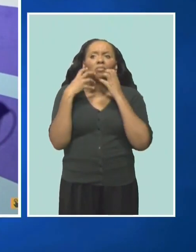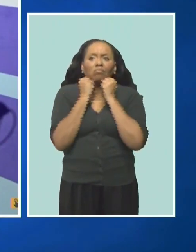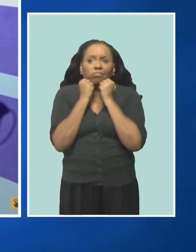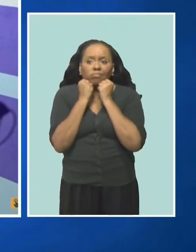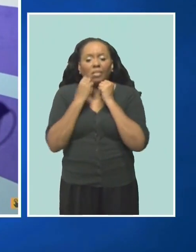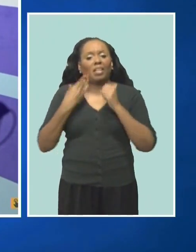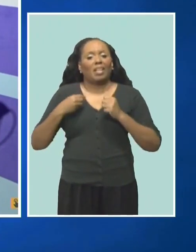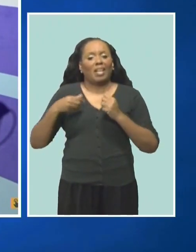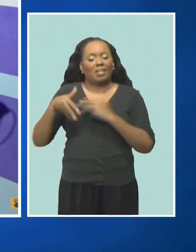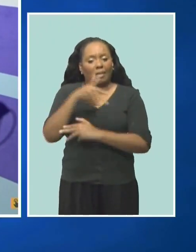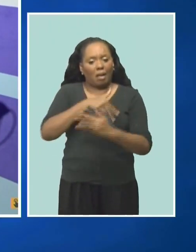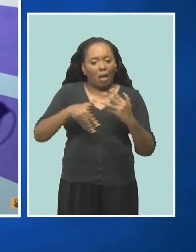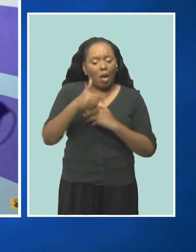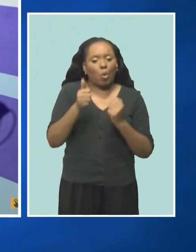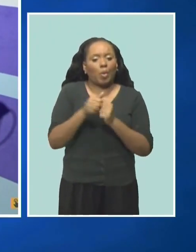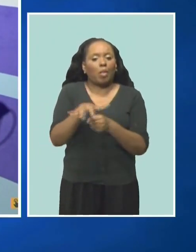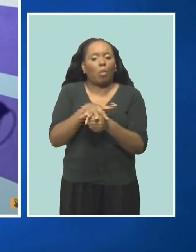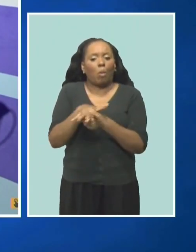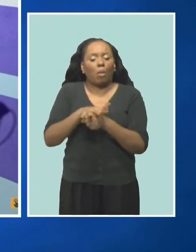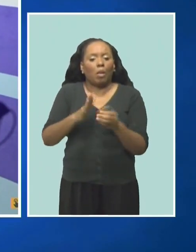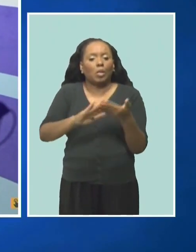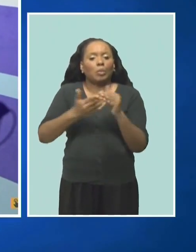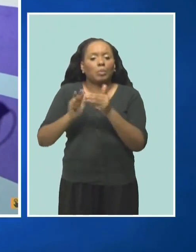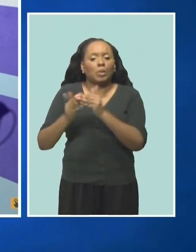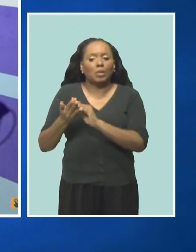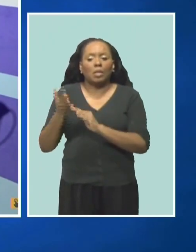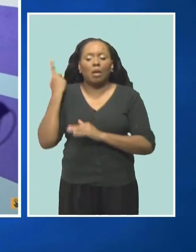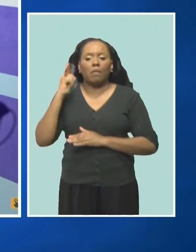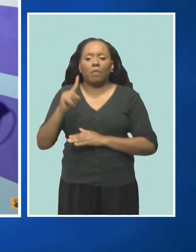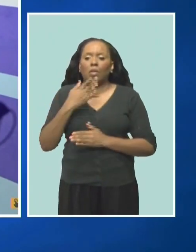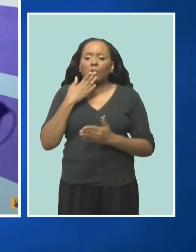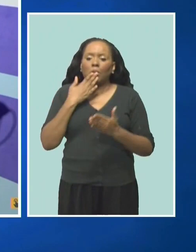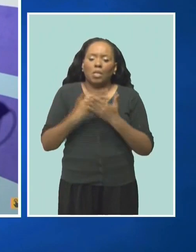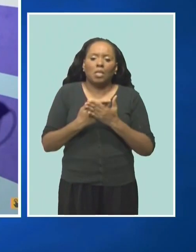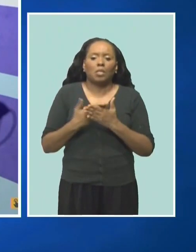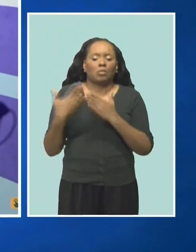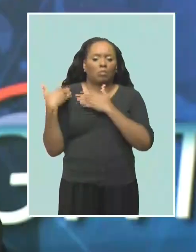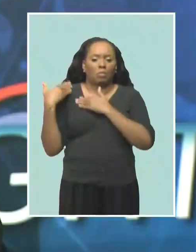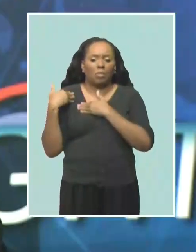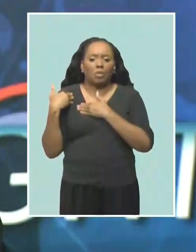local communities to develop responsible tourism policies.